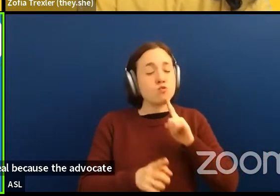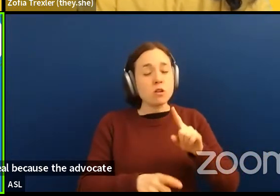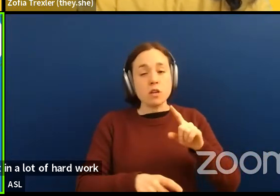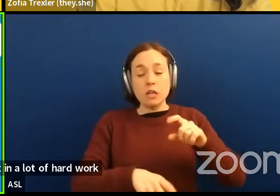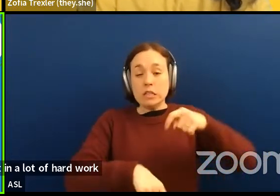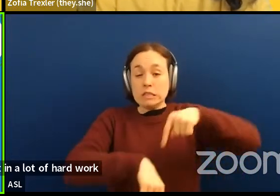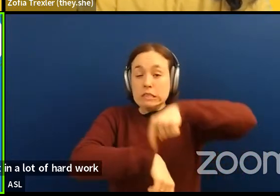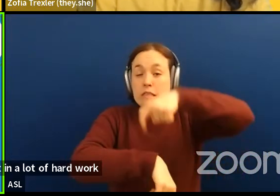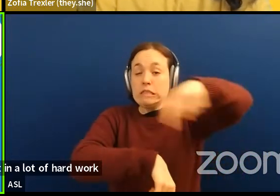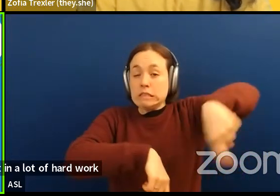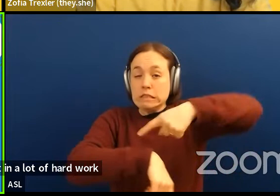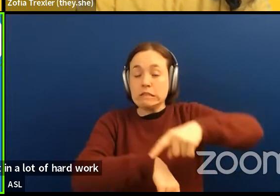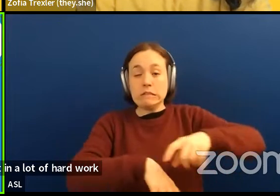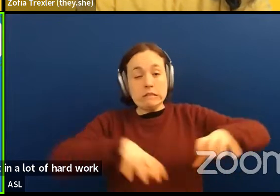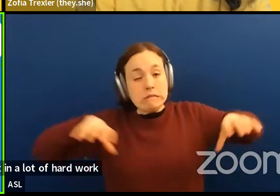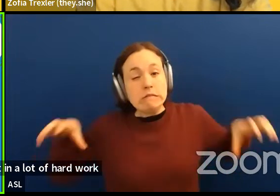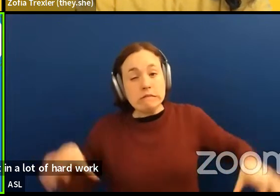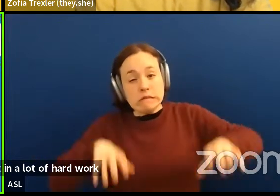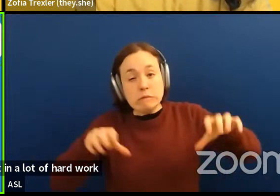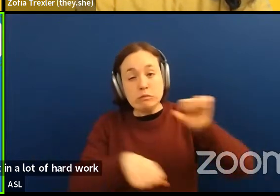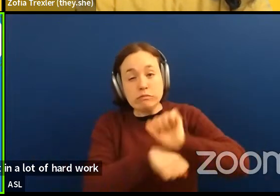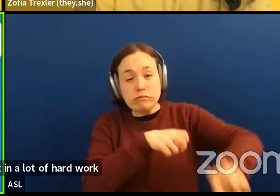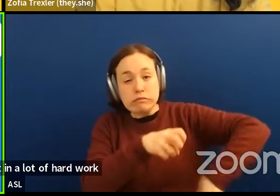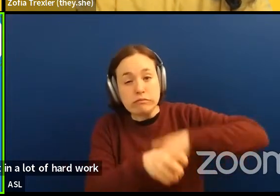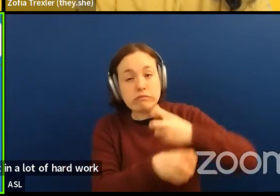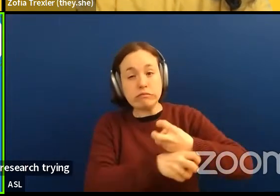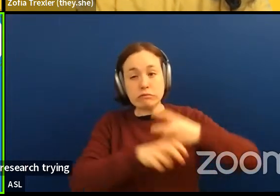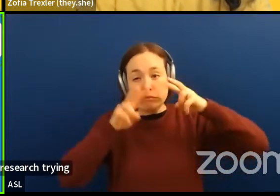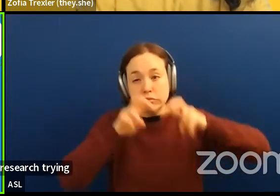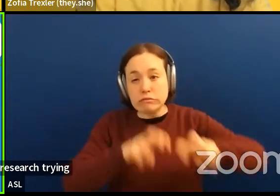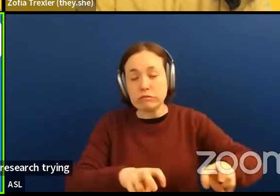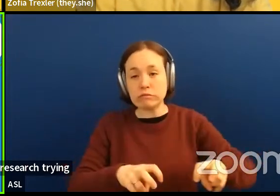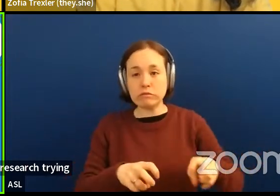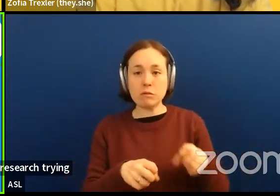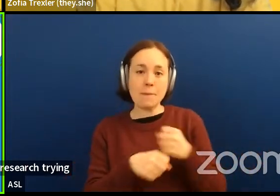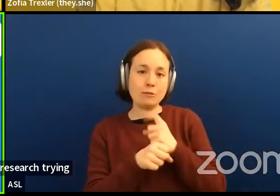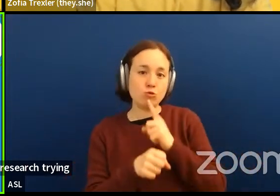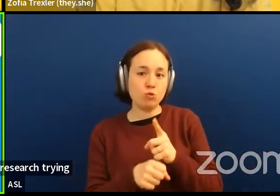and research trying to help make sure that